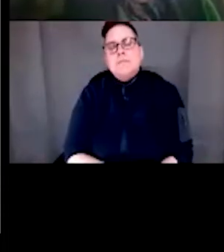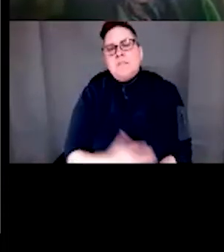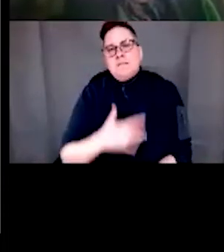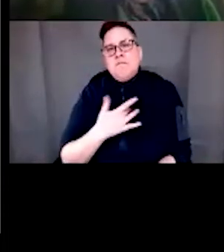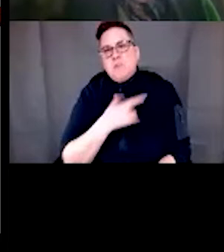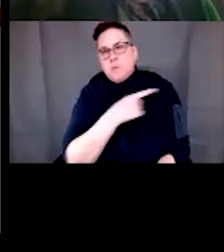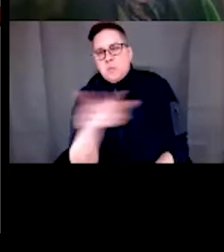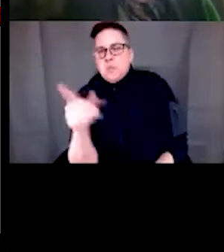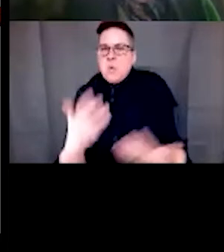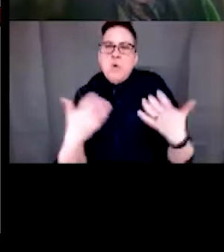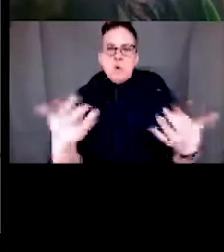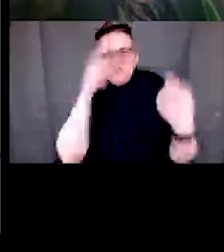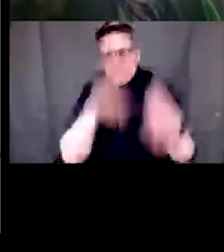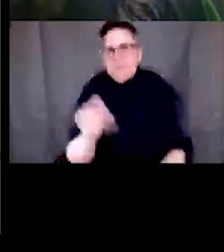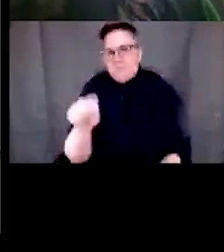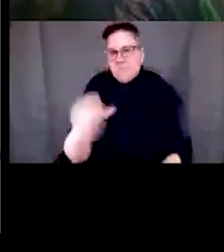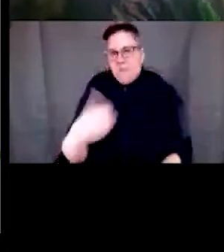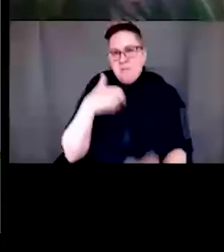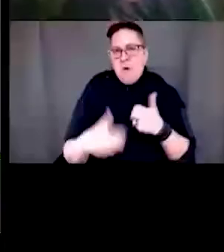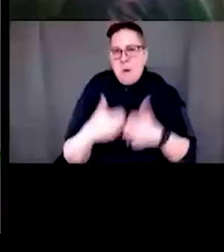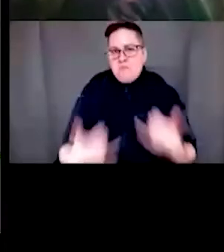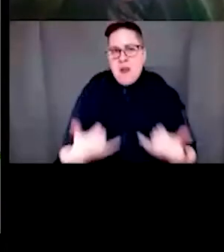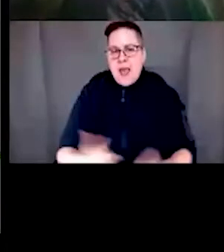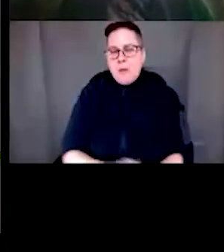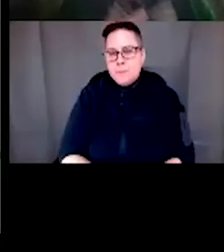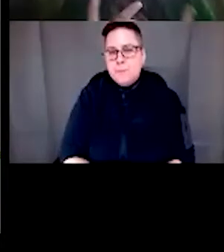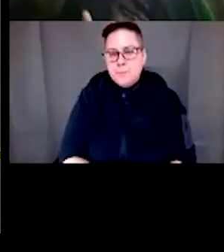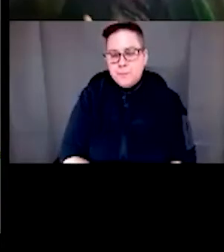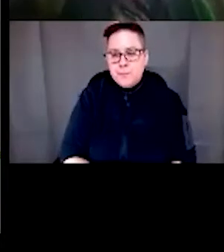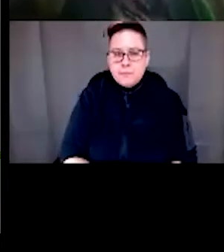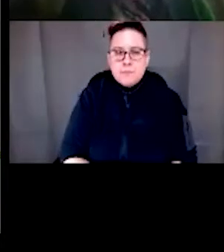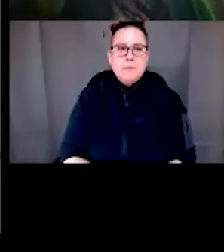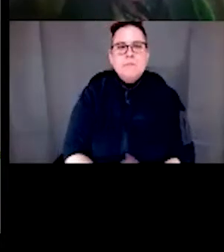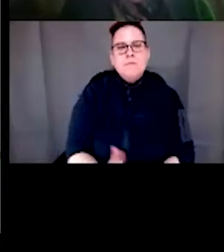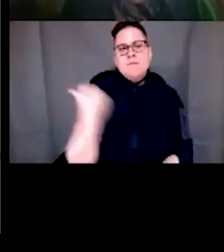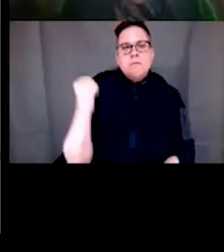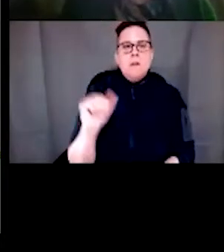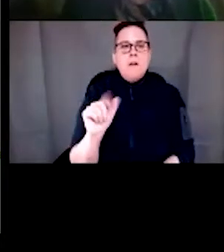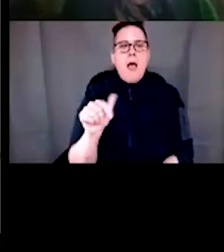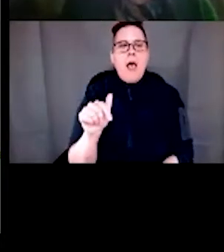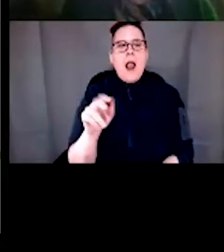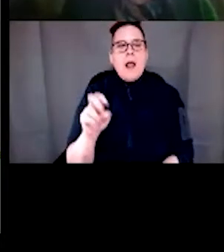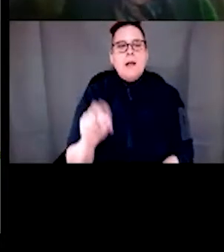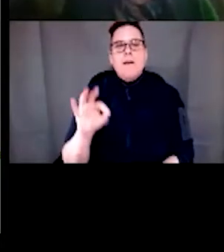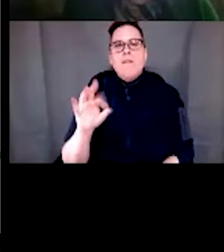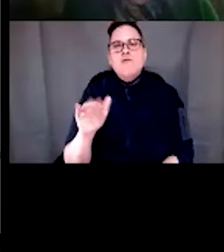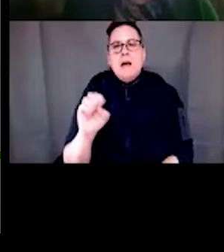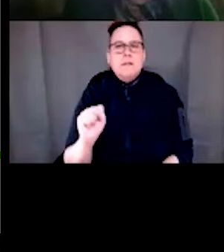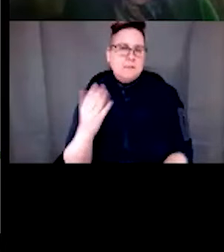will agree that there is a workforce crisis. This is from Alan Francis, who many of you